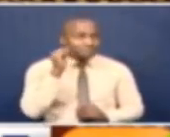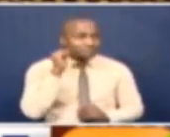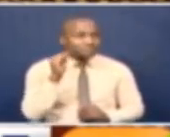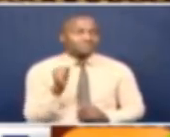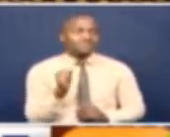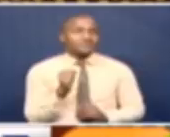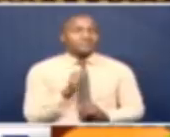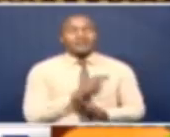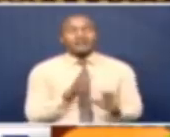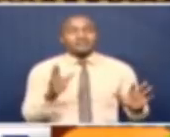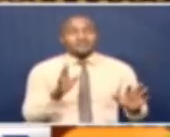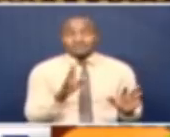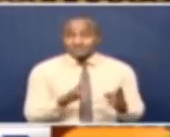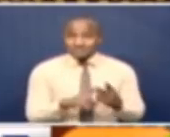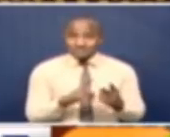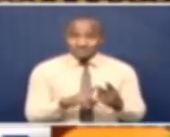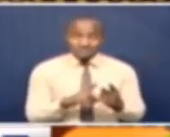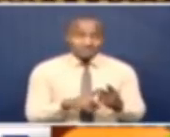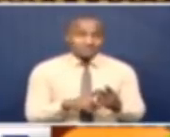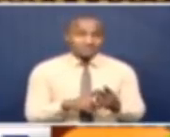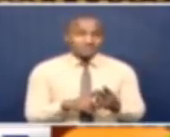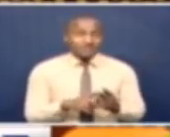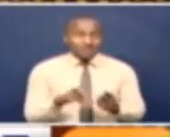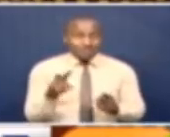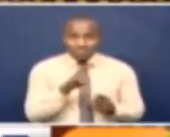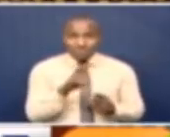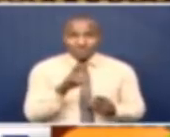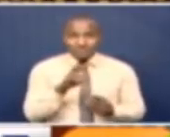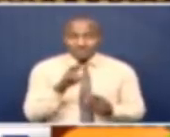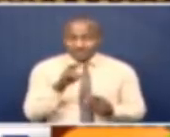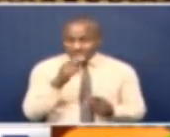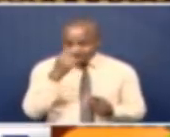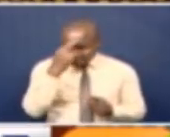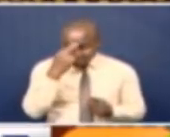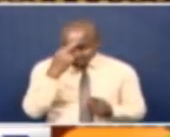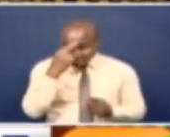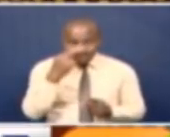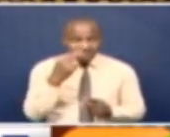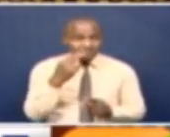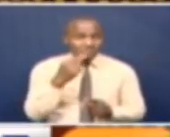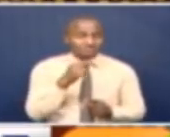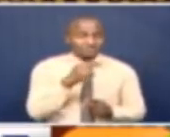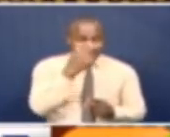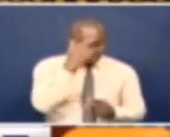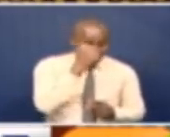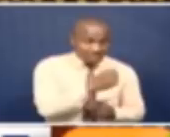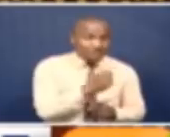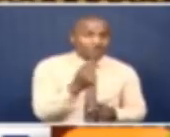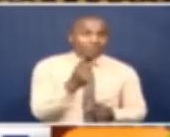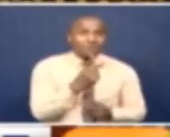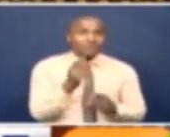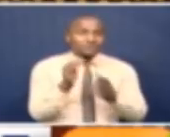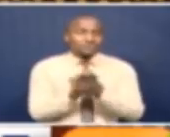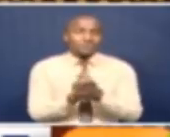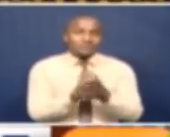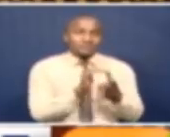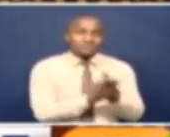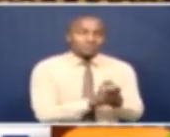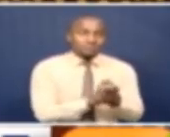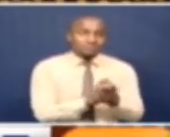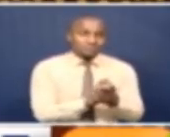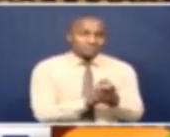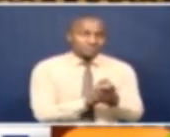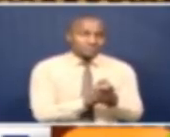two, ironically, both the governors of the two Maasai counties of Narok and Kajiado are Jubilee governors. And a significant number of members